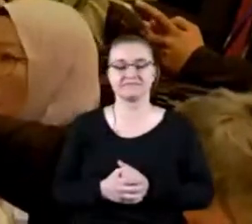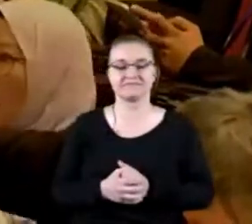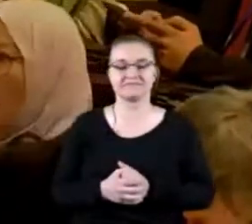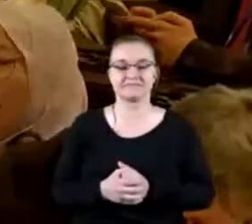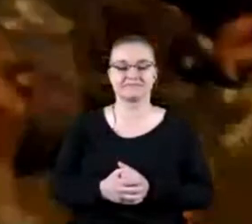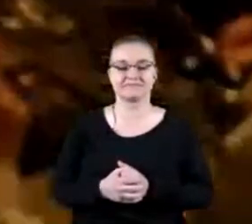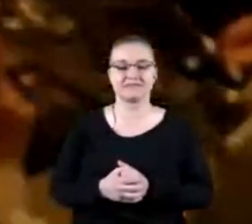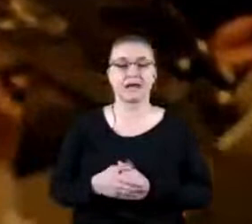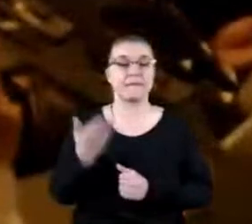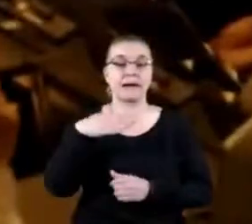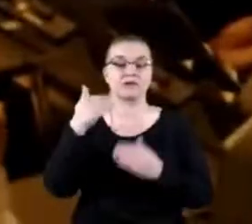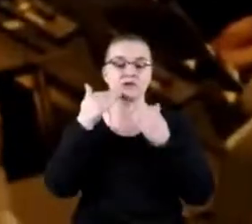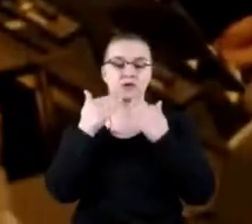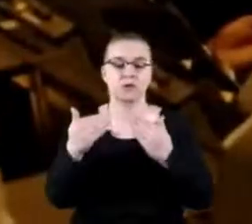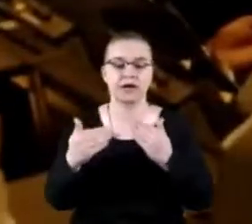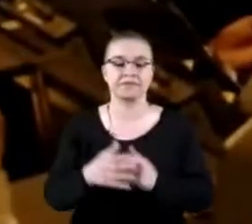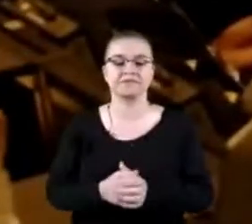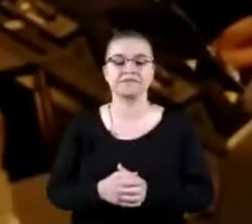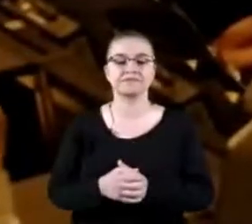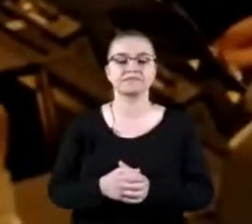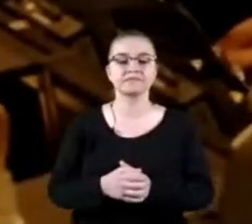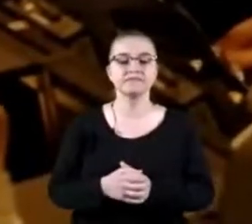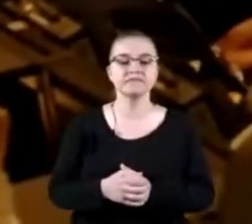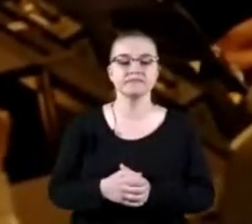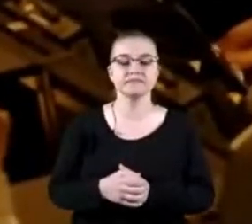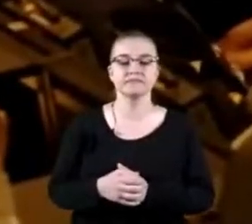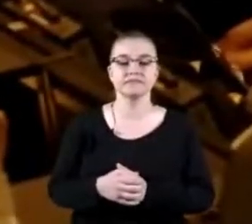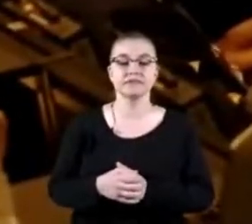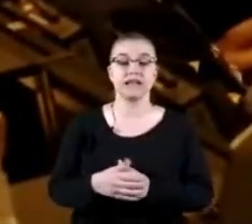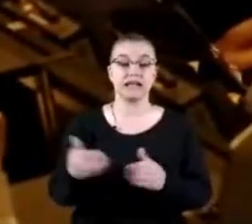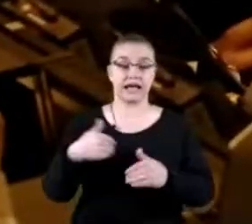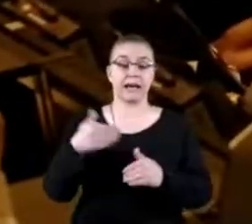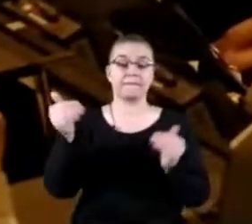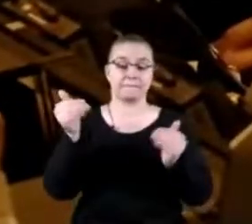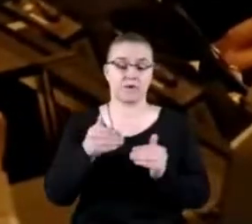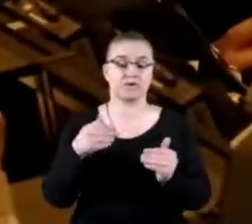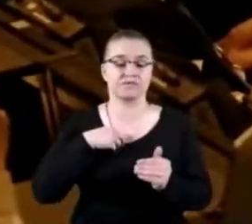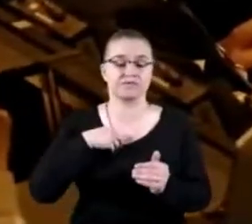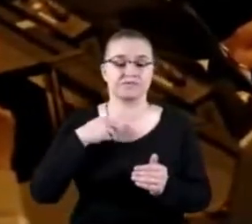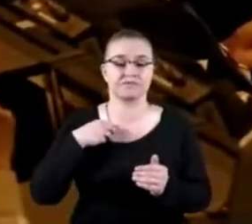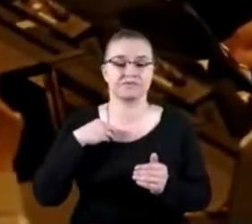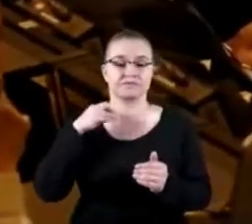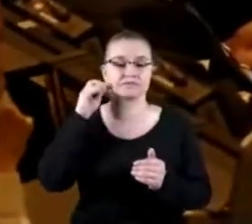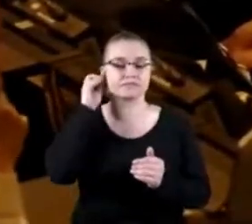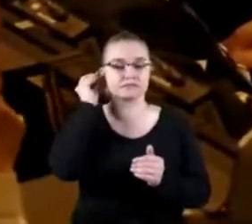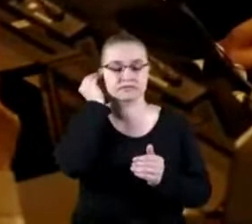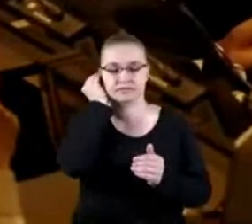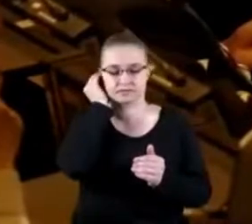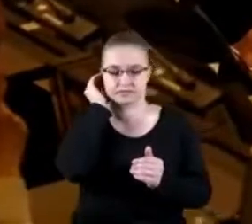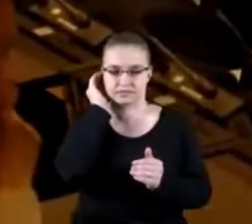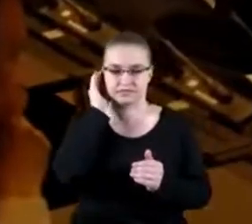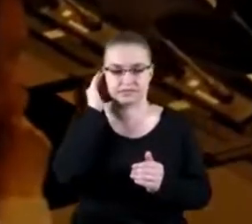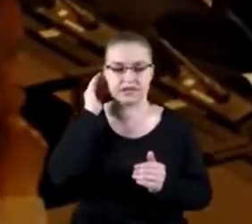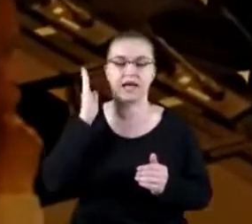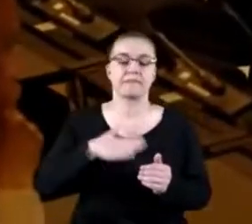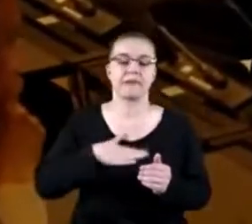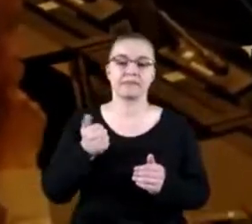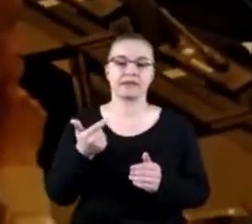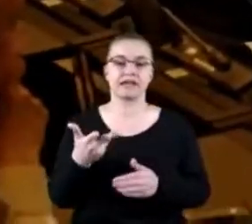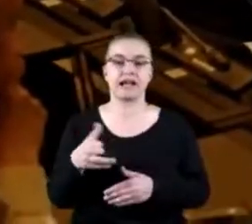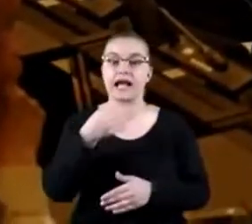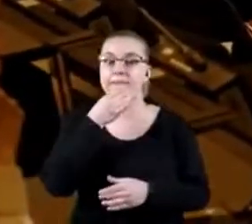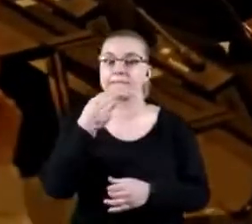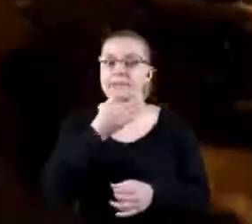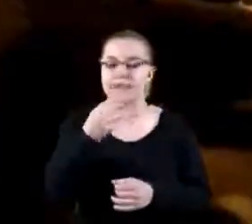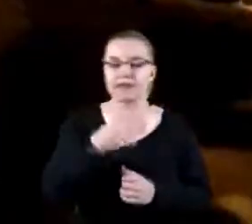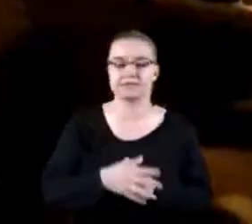Thank you for giving me this opportunity to raise my voice and some questions probably. I am Ajay Chandralal,